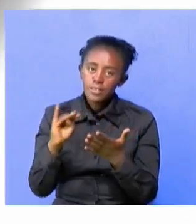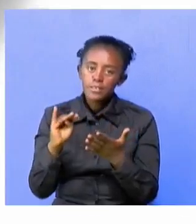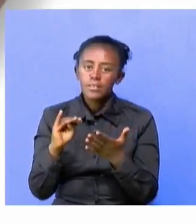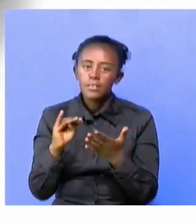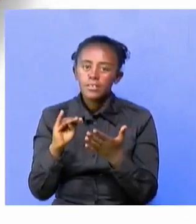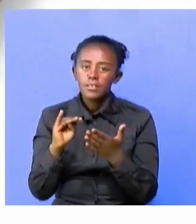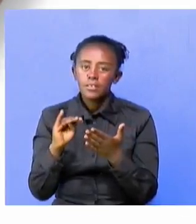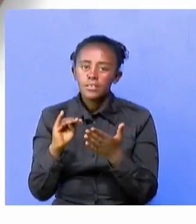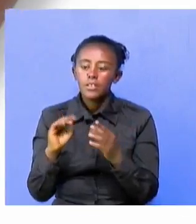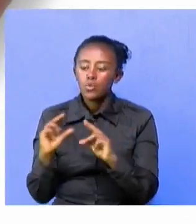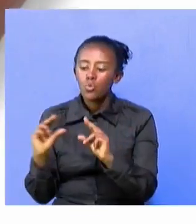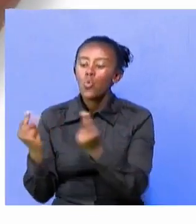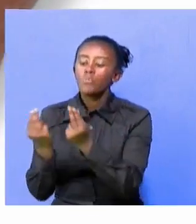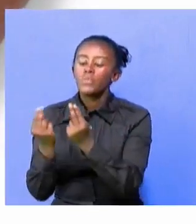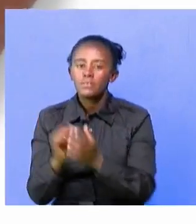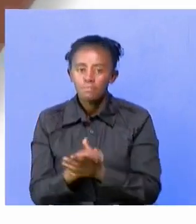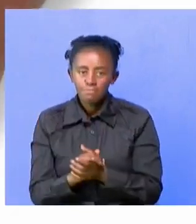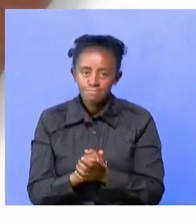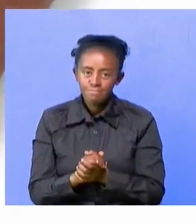in groups.